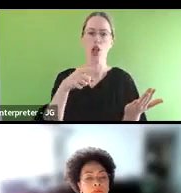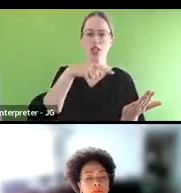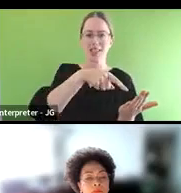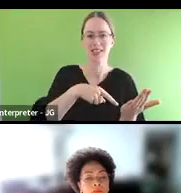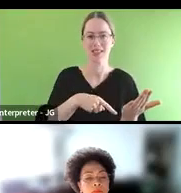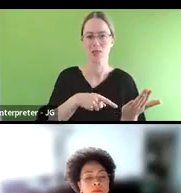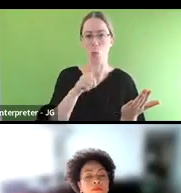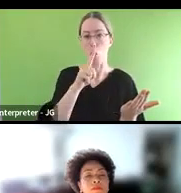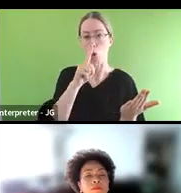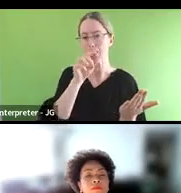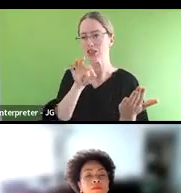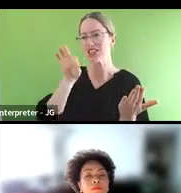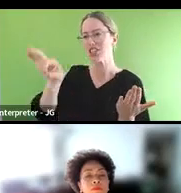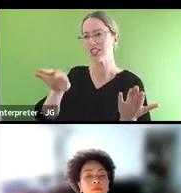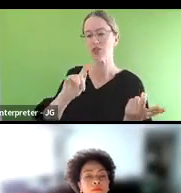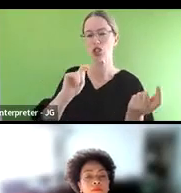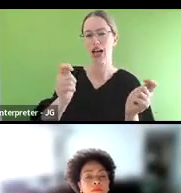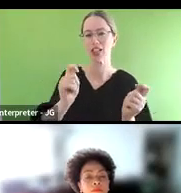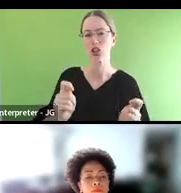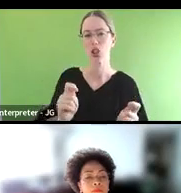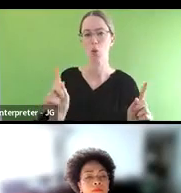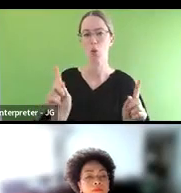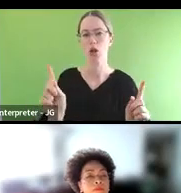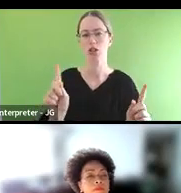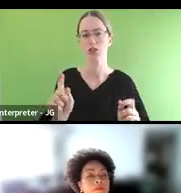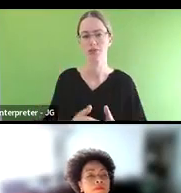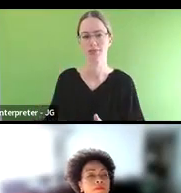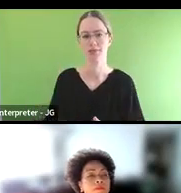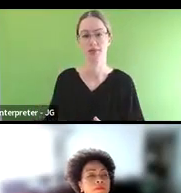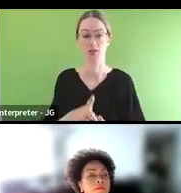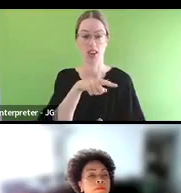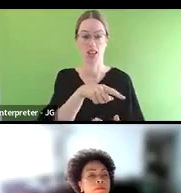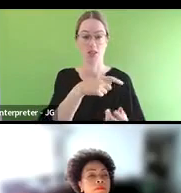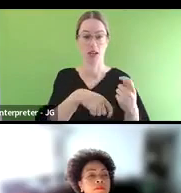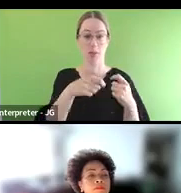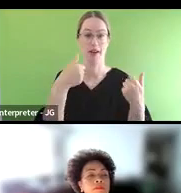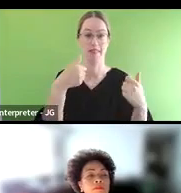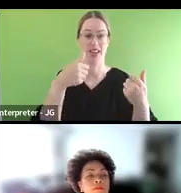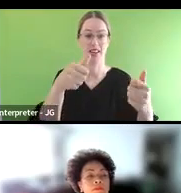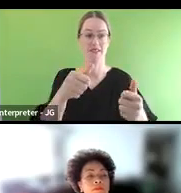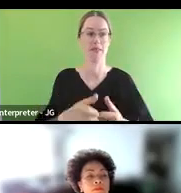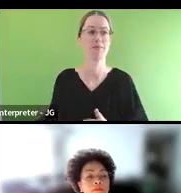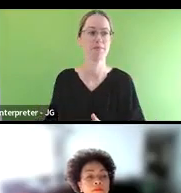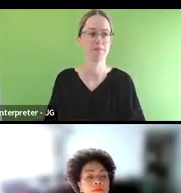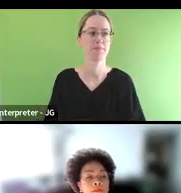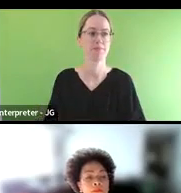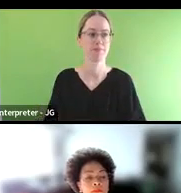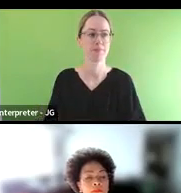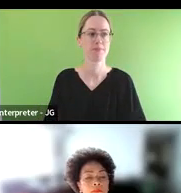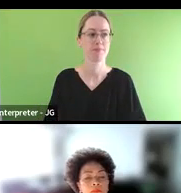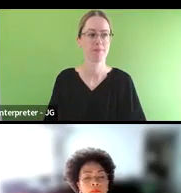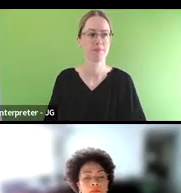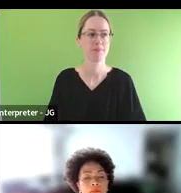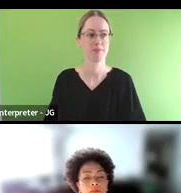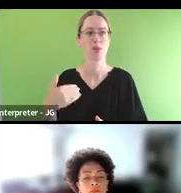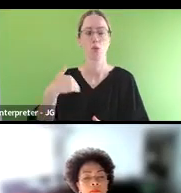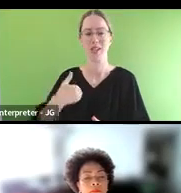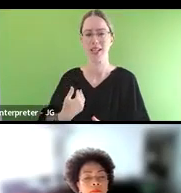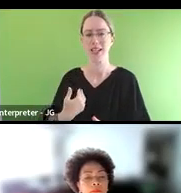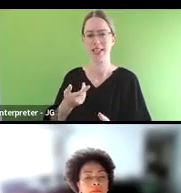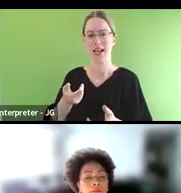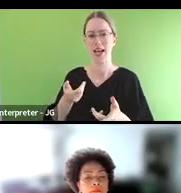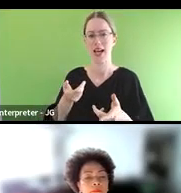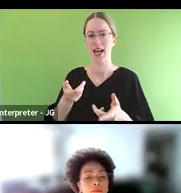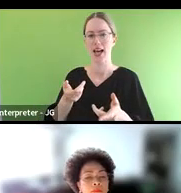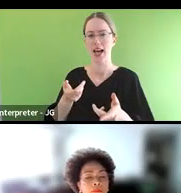can suggest as changes to make it more effective? I think alongside a governance function, we need a